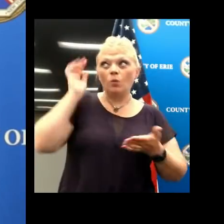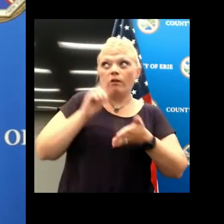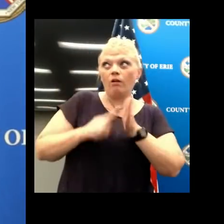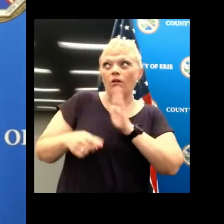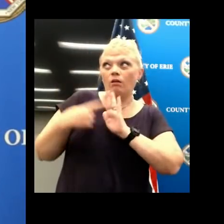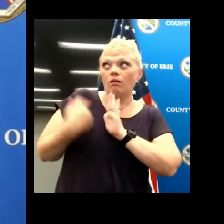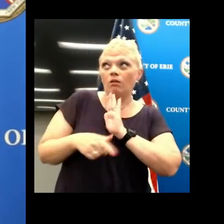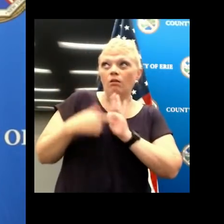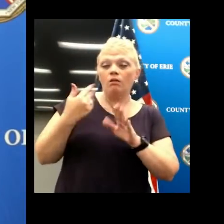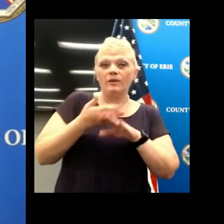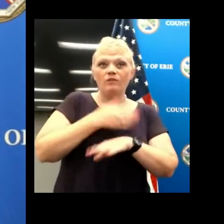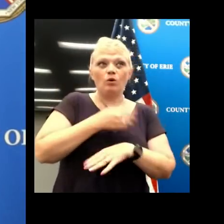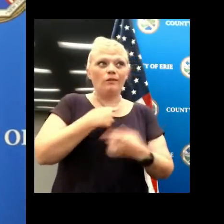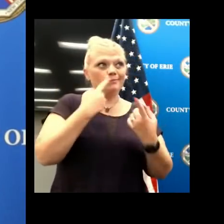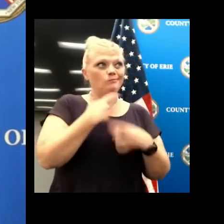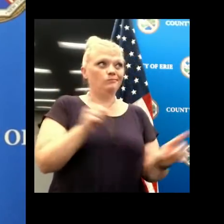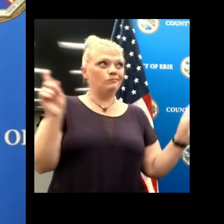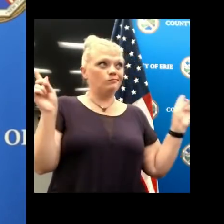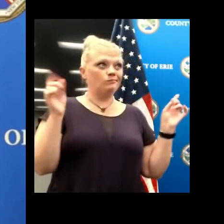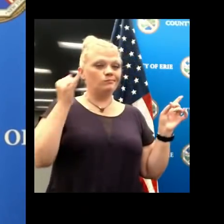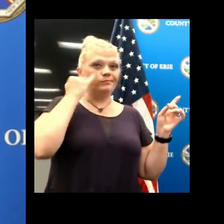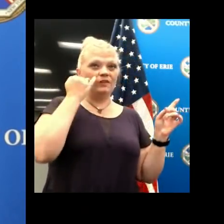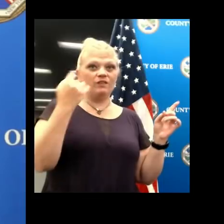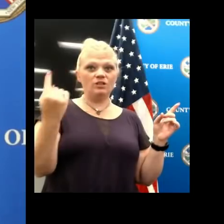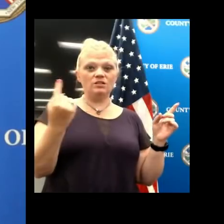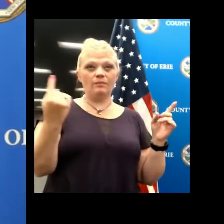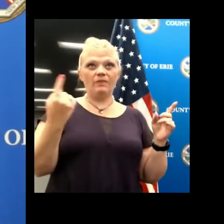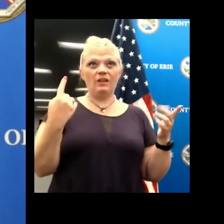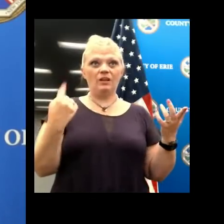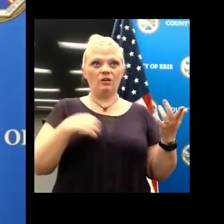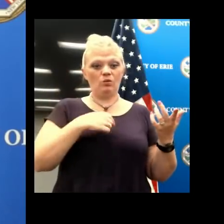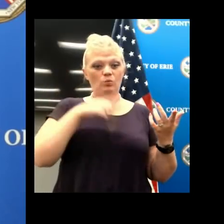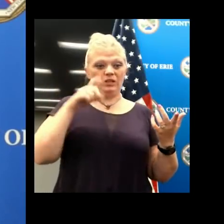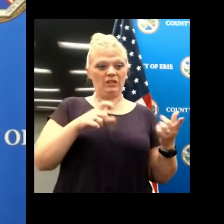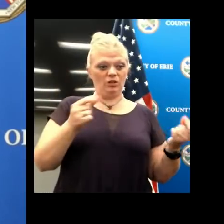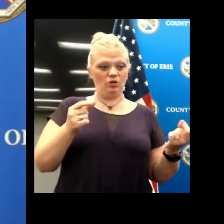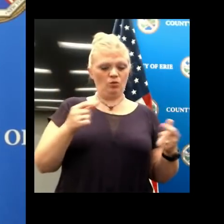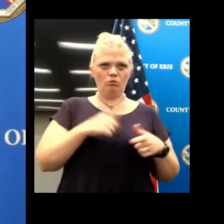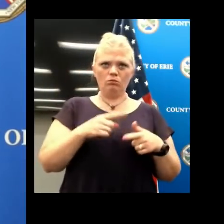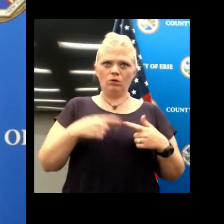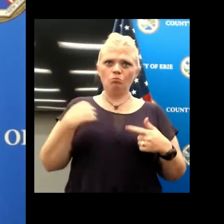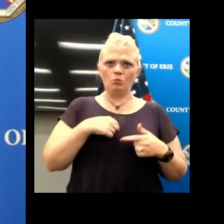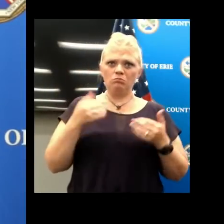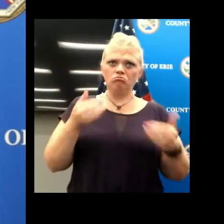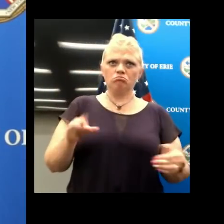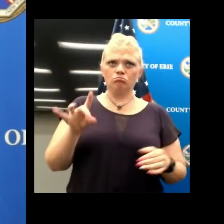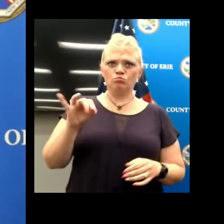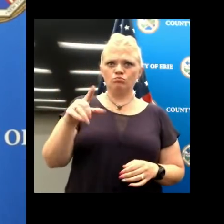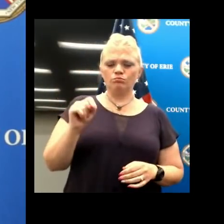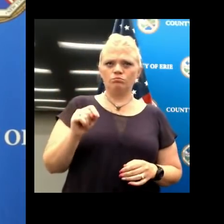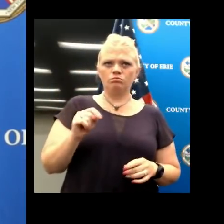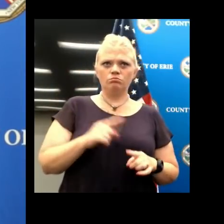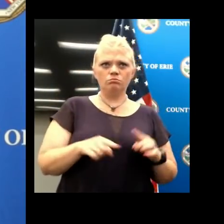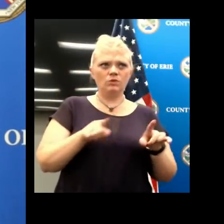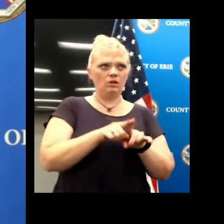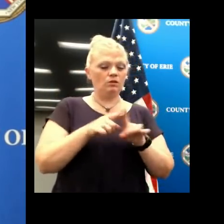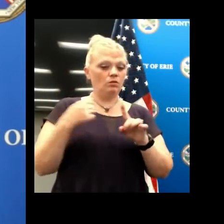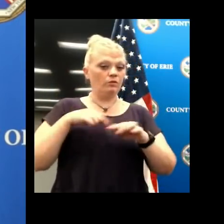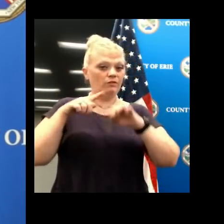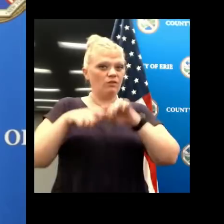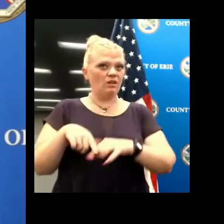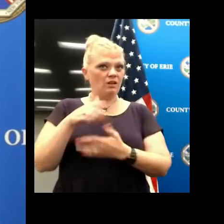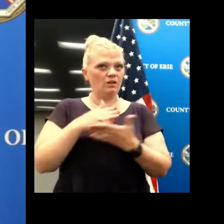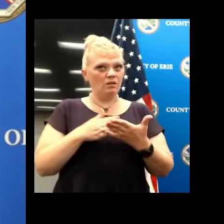before they say it. If there's something that they feel that we need to do, we're doing it. But we also are relying